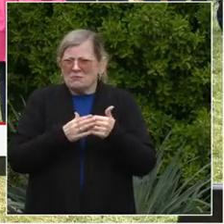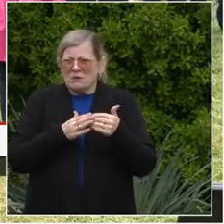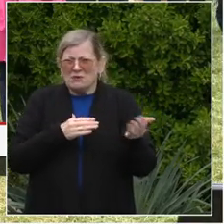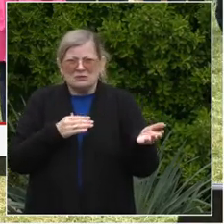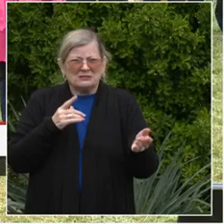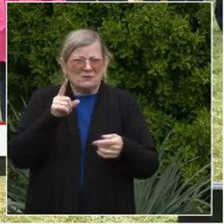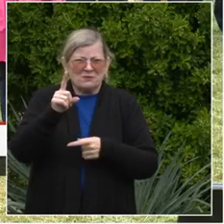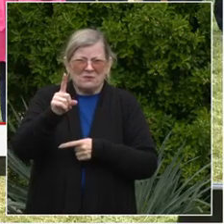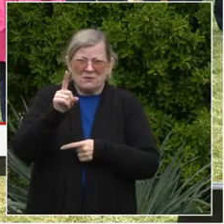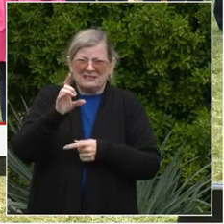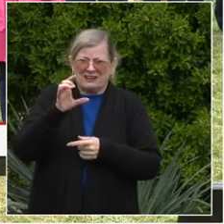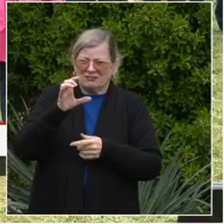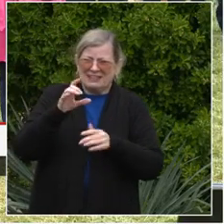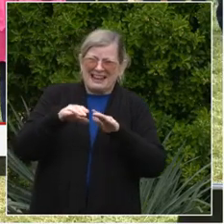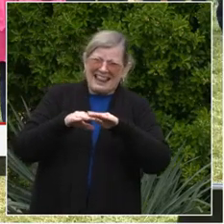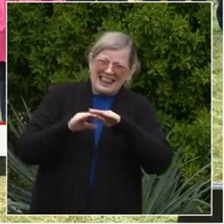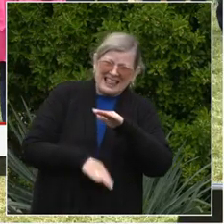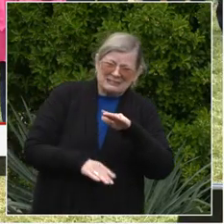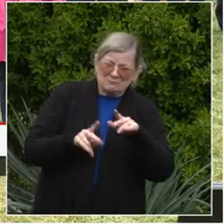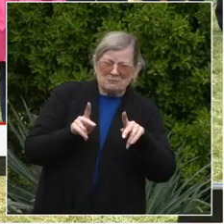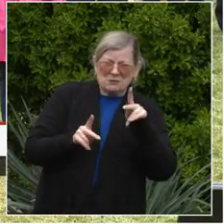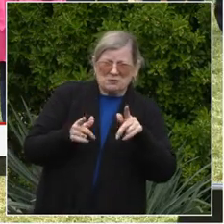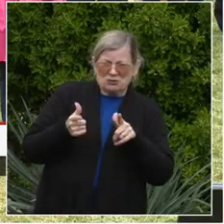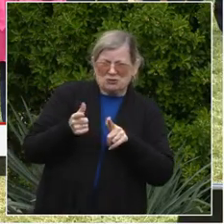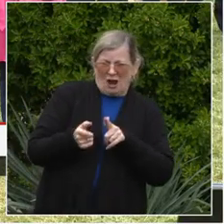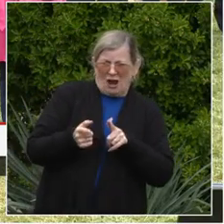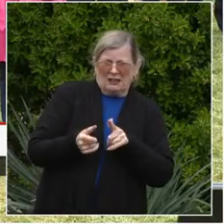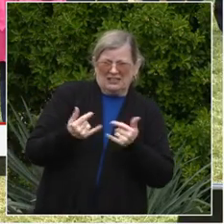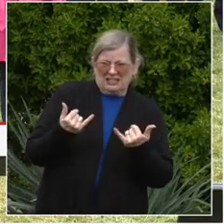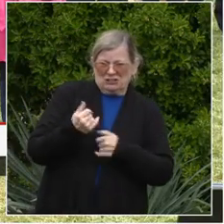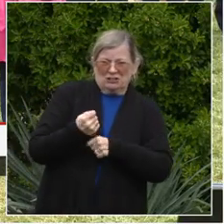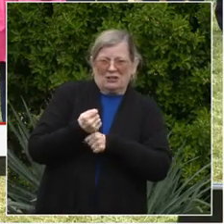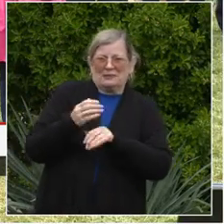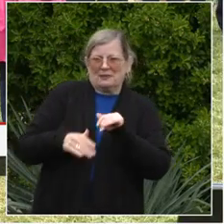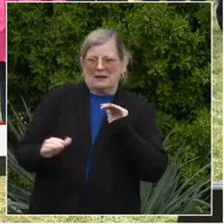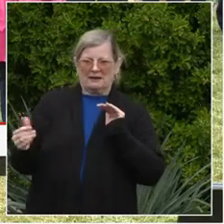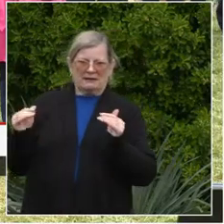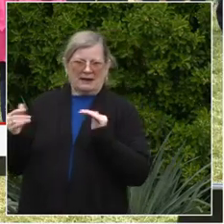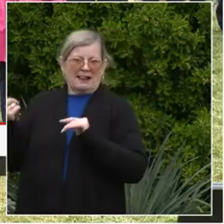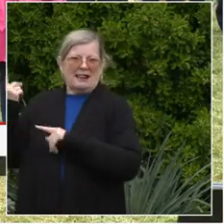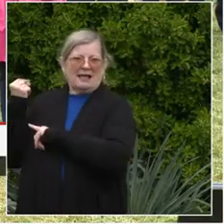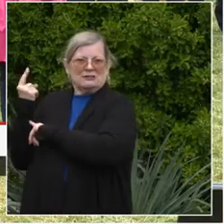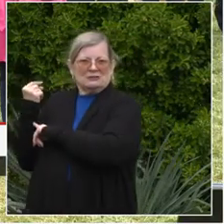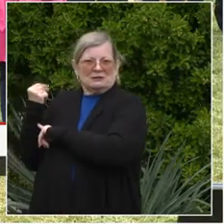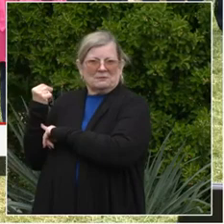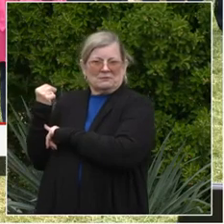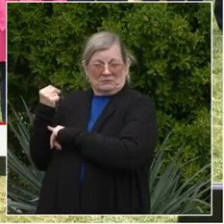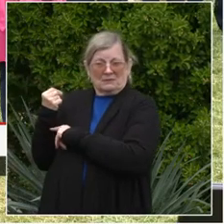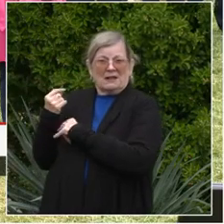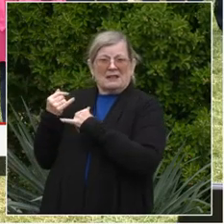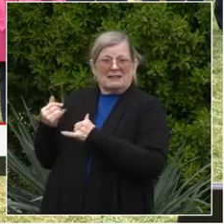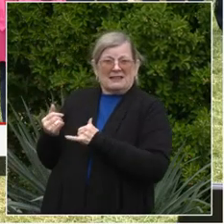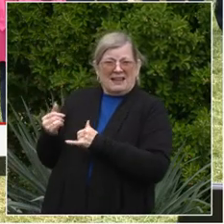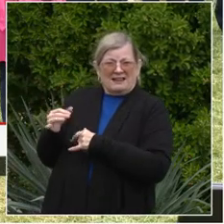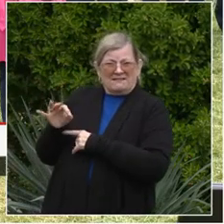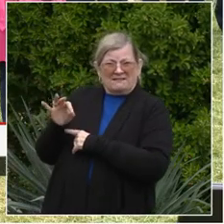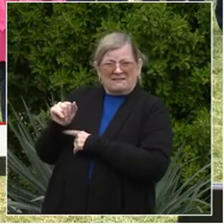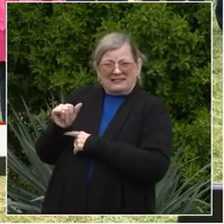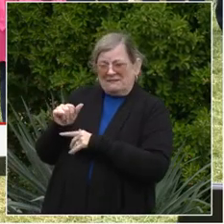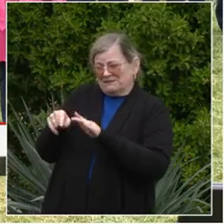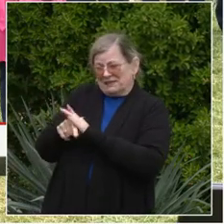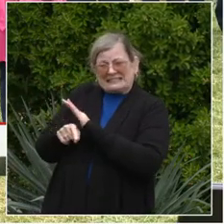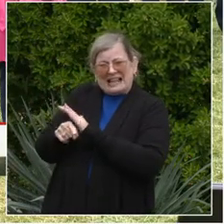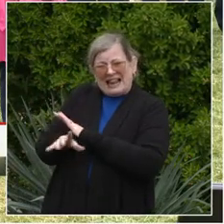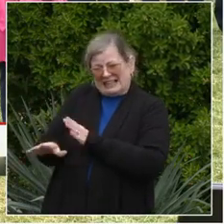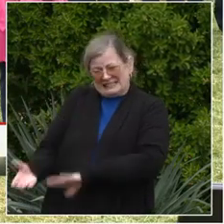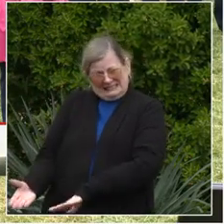city this year than there were in the previous year. What has gone up is the lethality of some of those shootings. In other words,